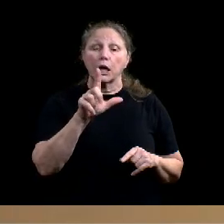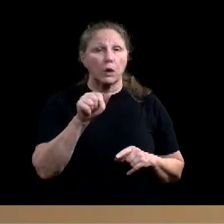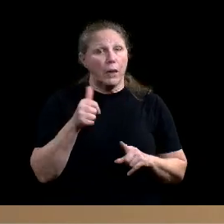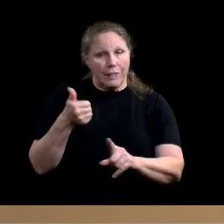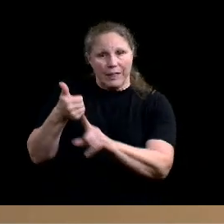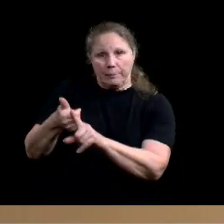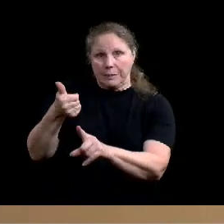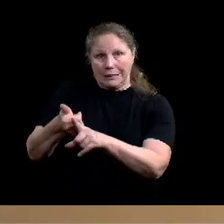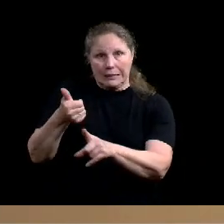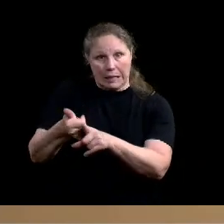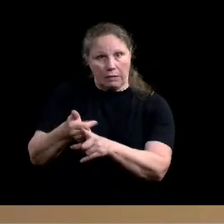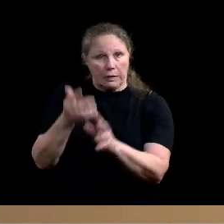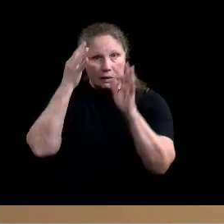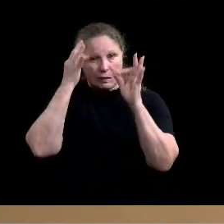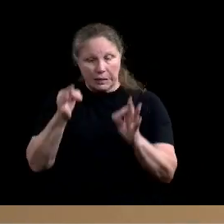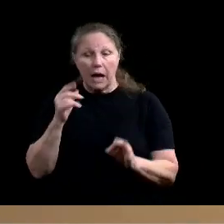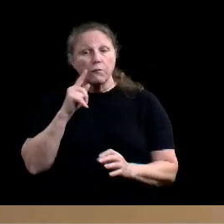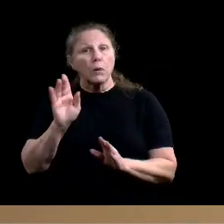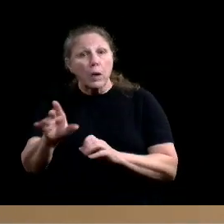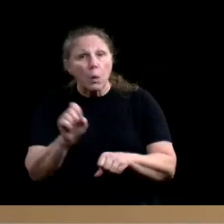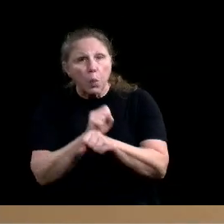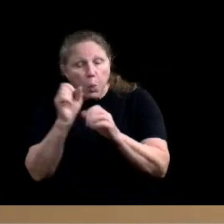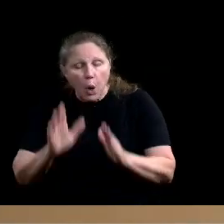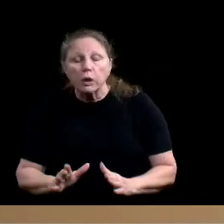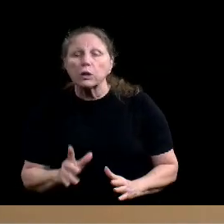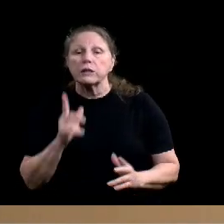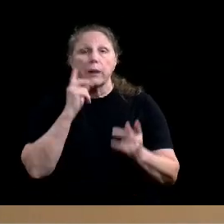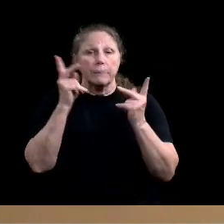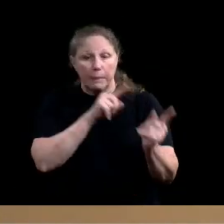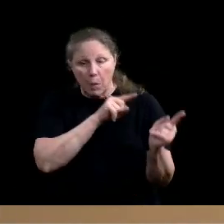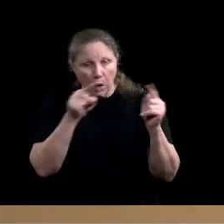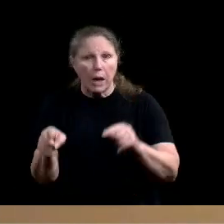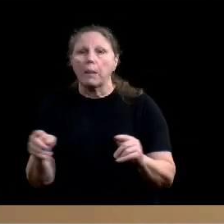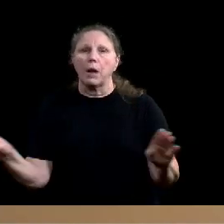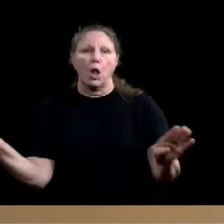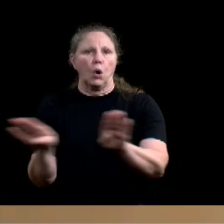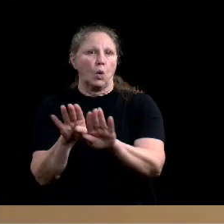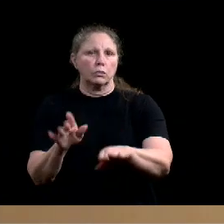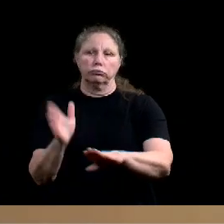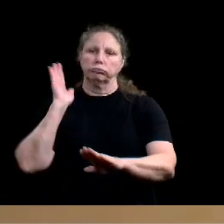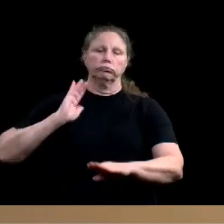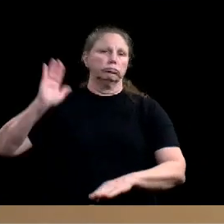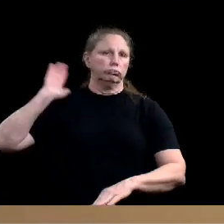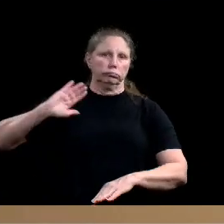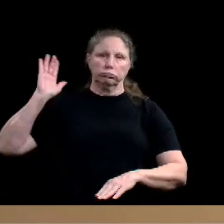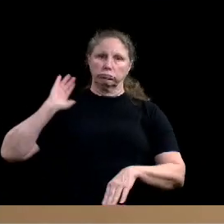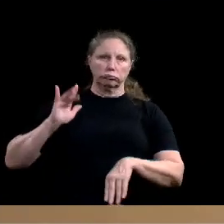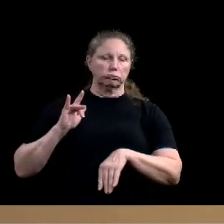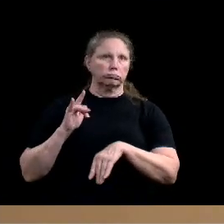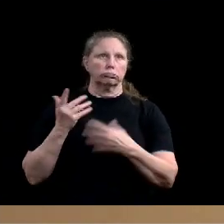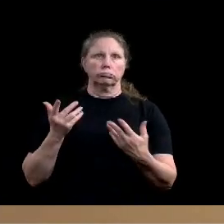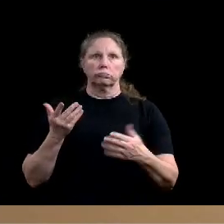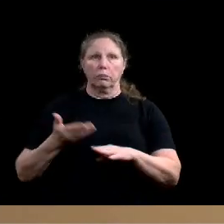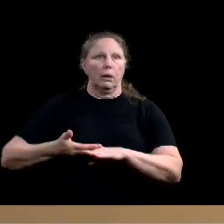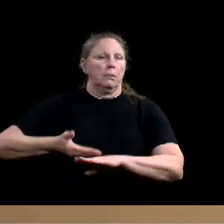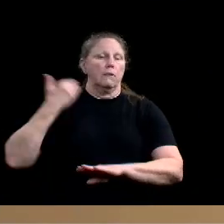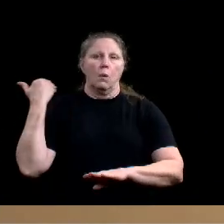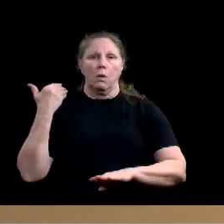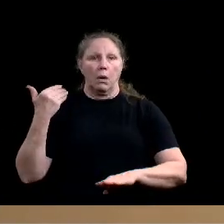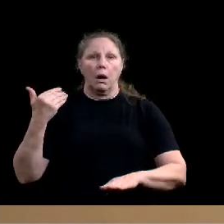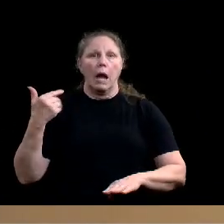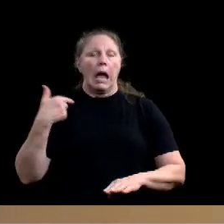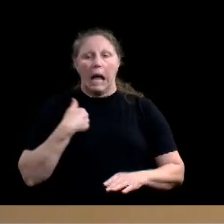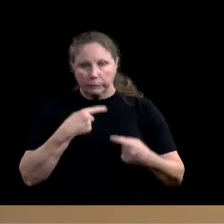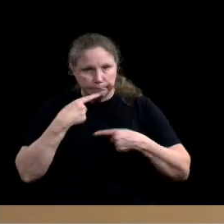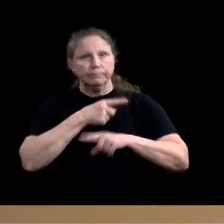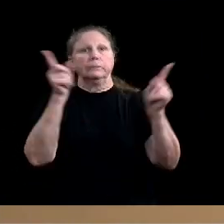the guests of closing the silo market before they were required to do so. And a number of our businesses